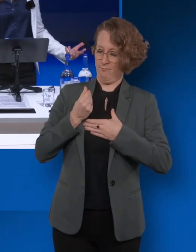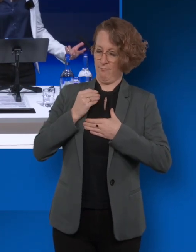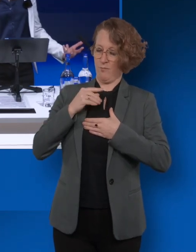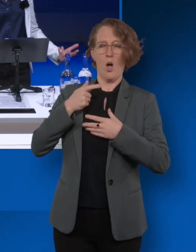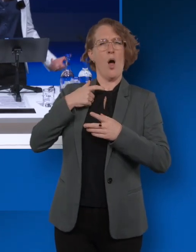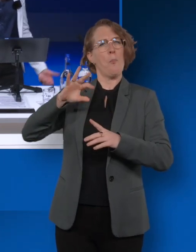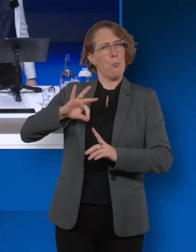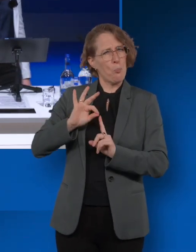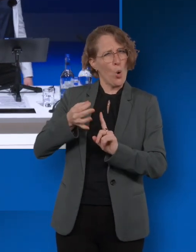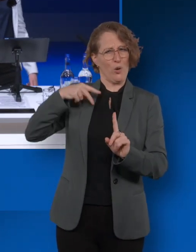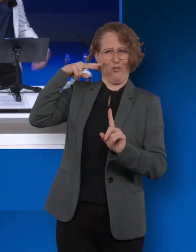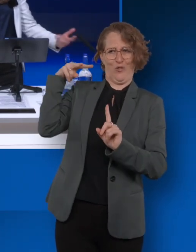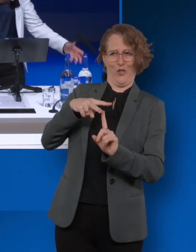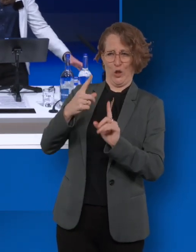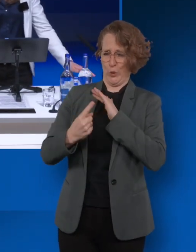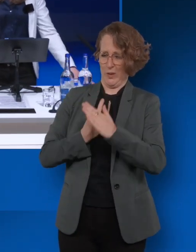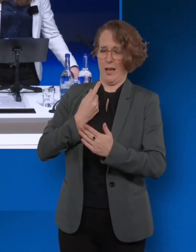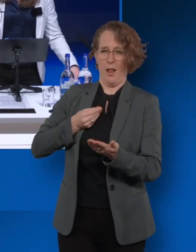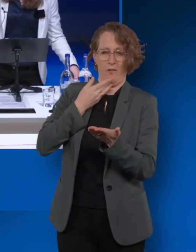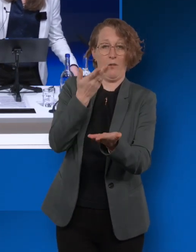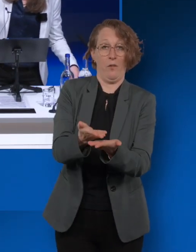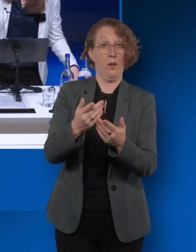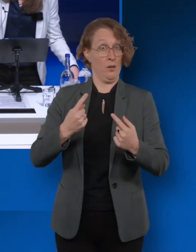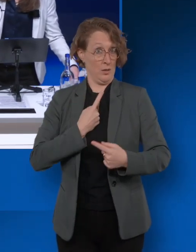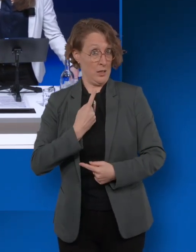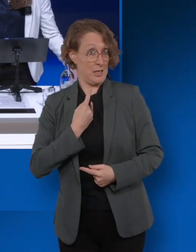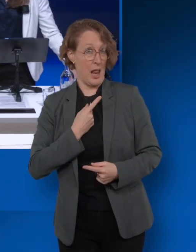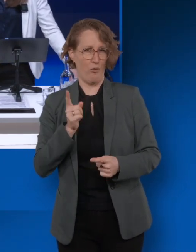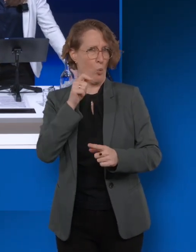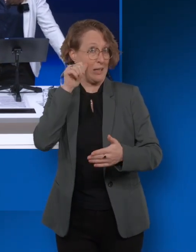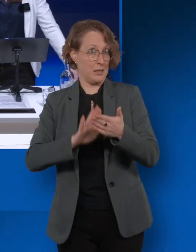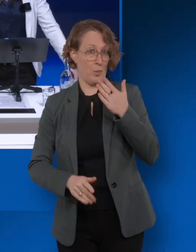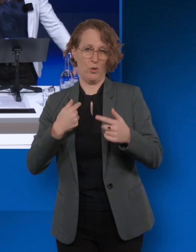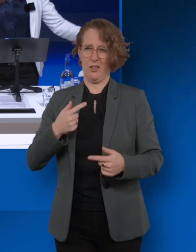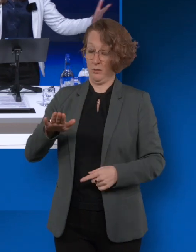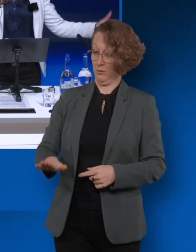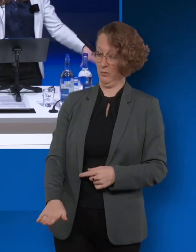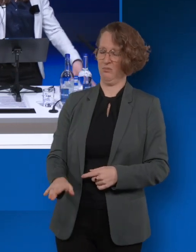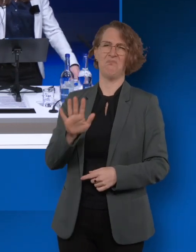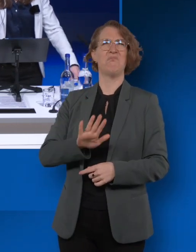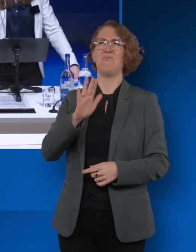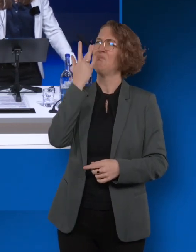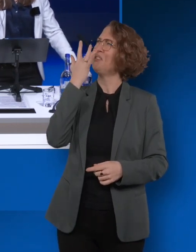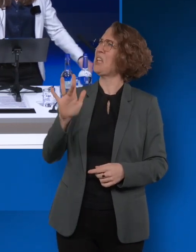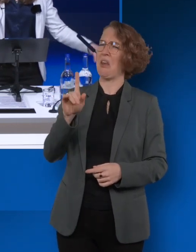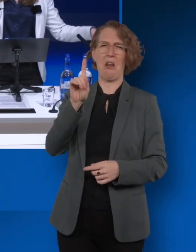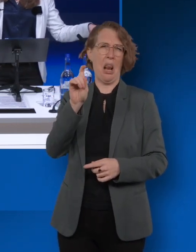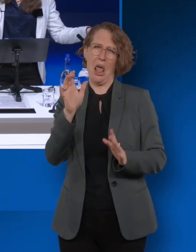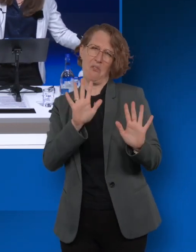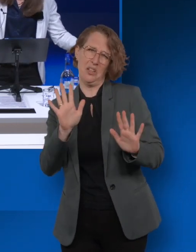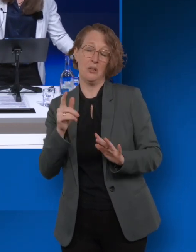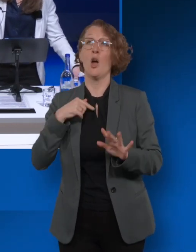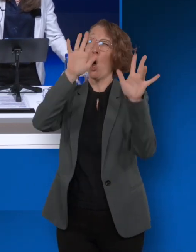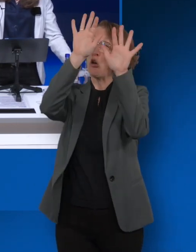view. Part of my own story is of sitting as a child, or I don't know, around the age of 10 or 11,